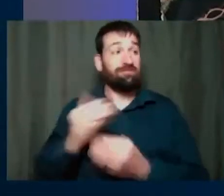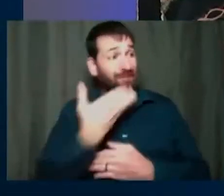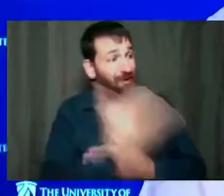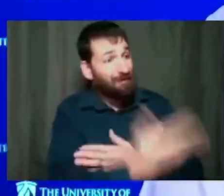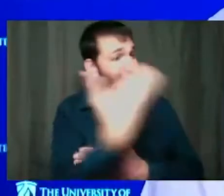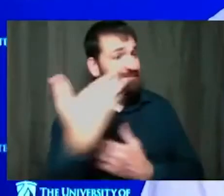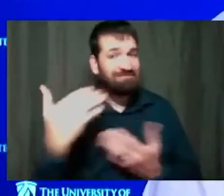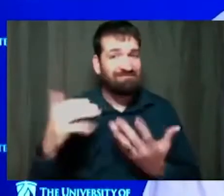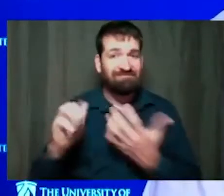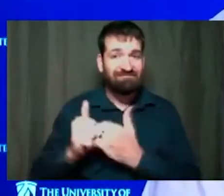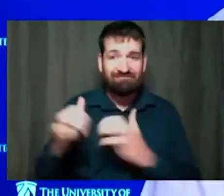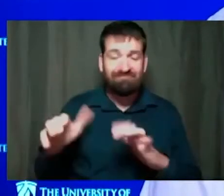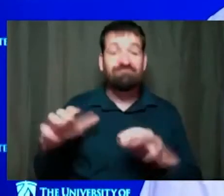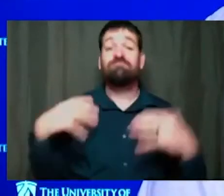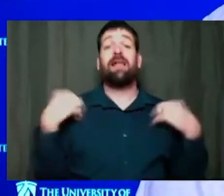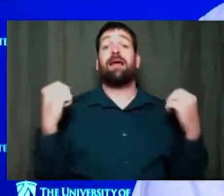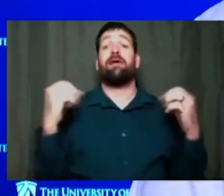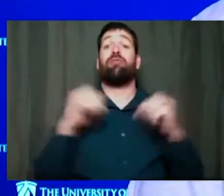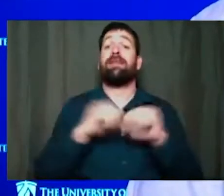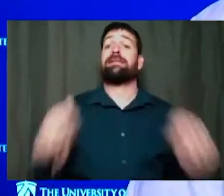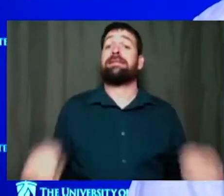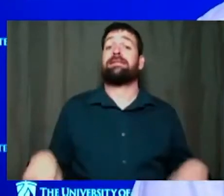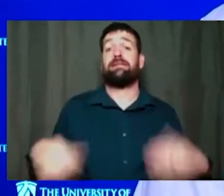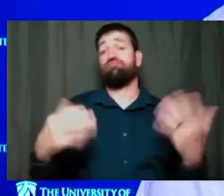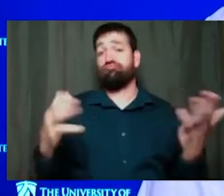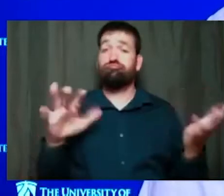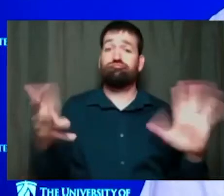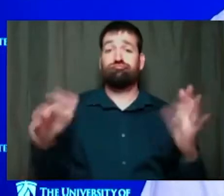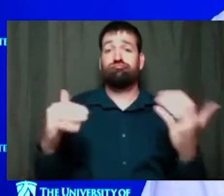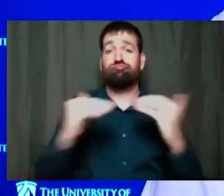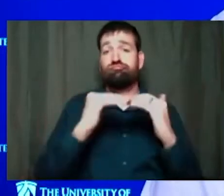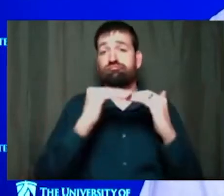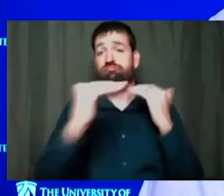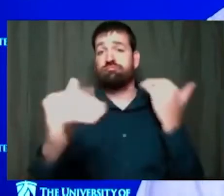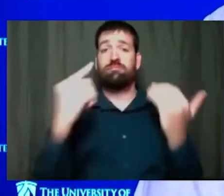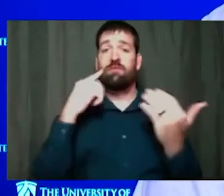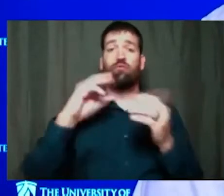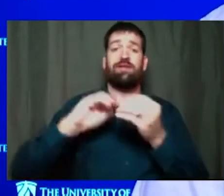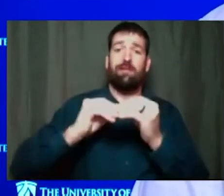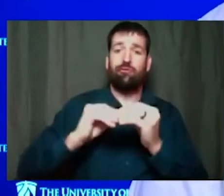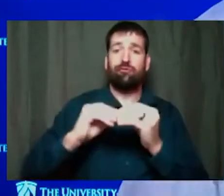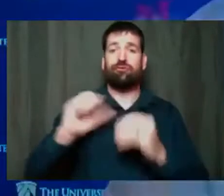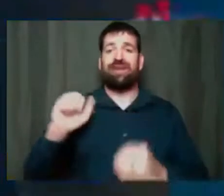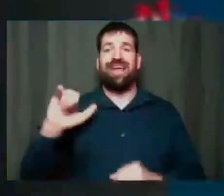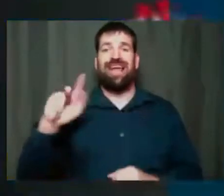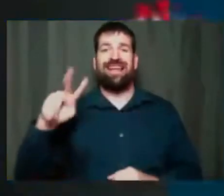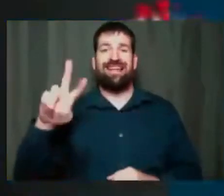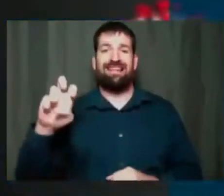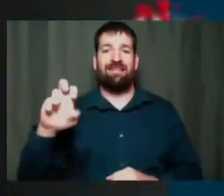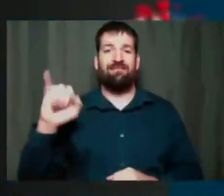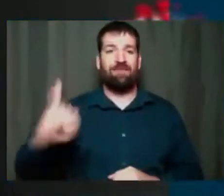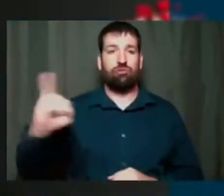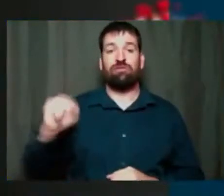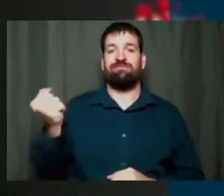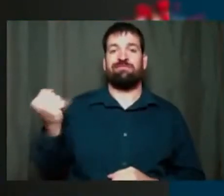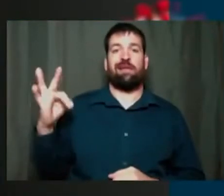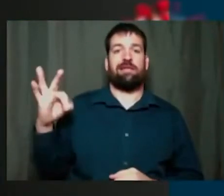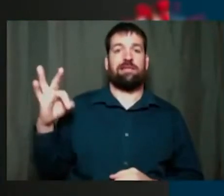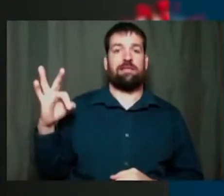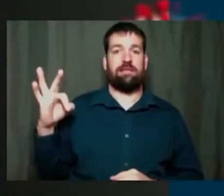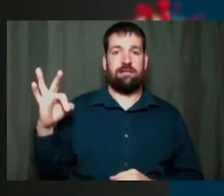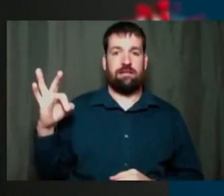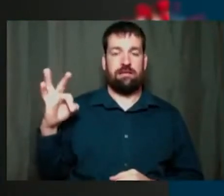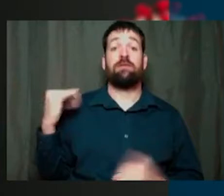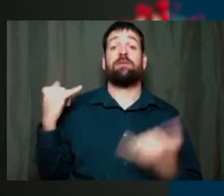Health system is staying fairly stable as far as numbers and active infections. We have 19 active infections right now, with 7 in